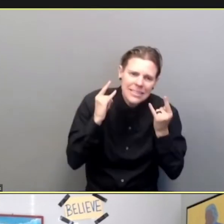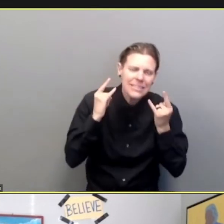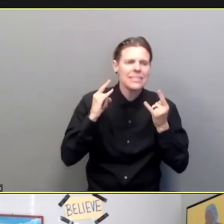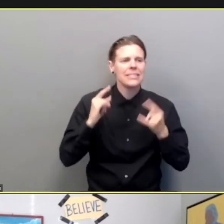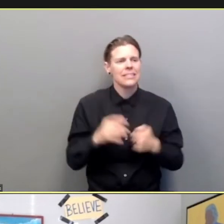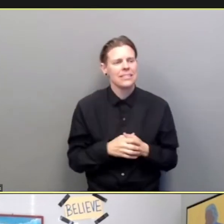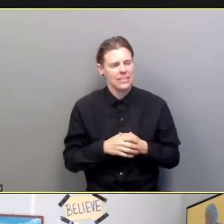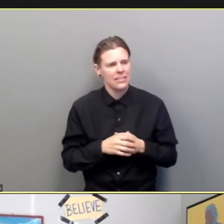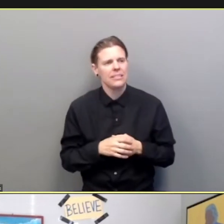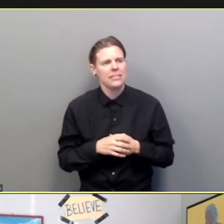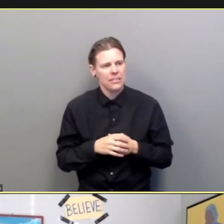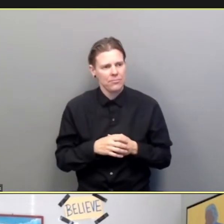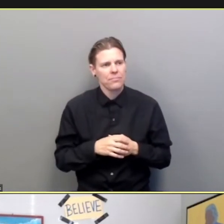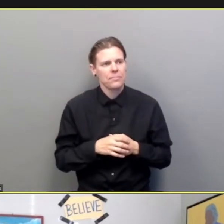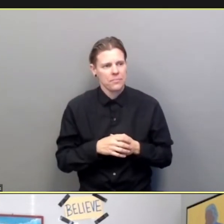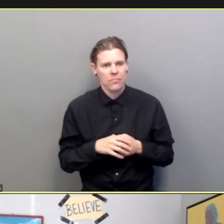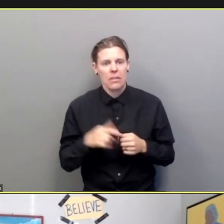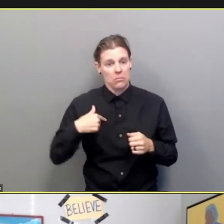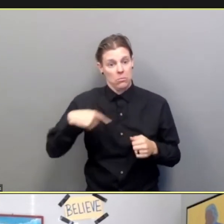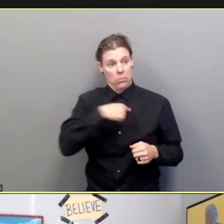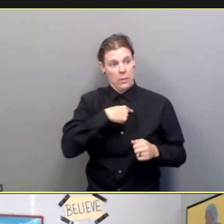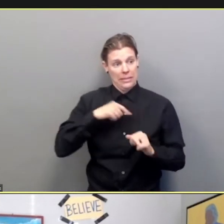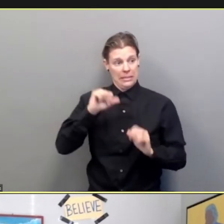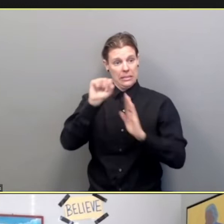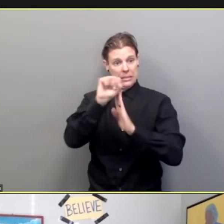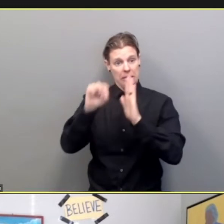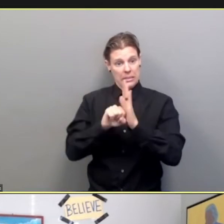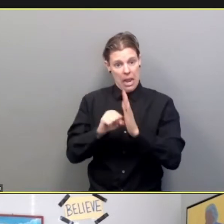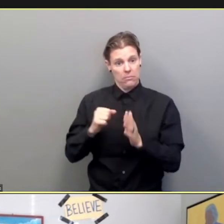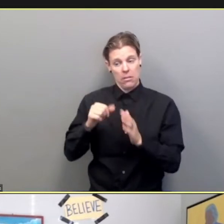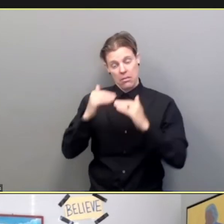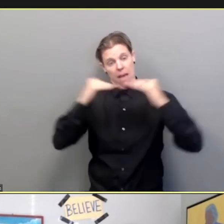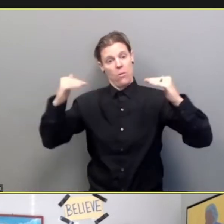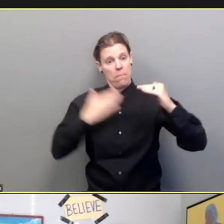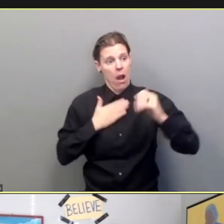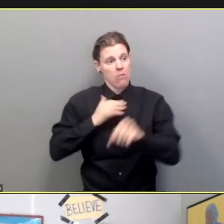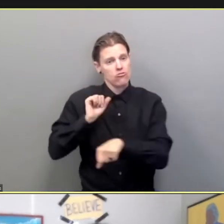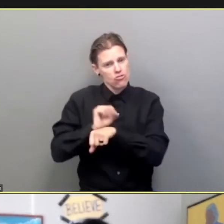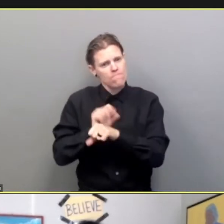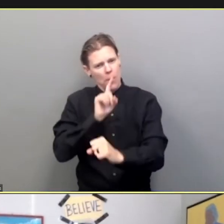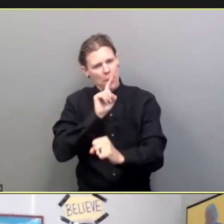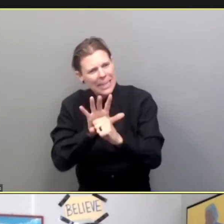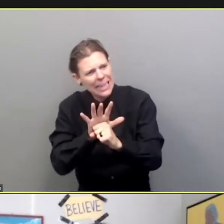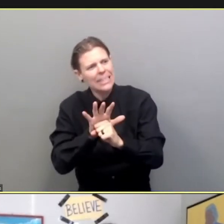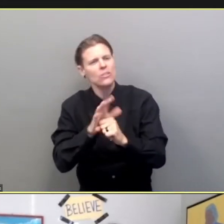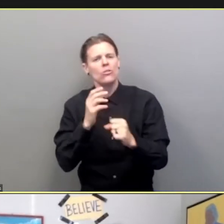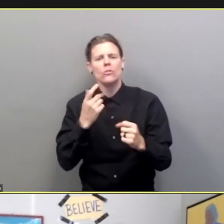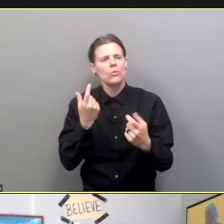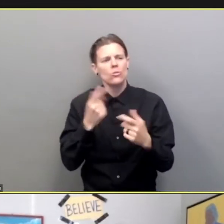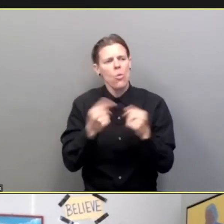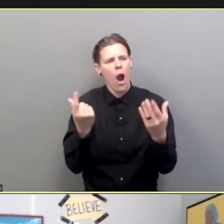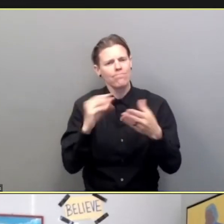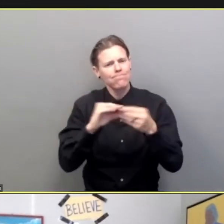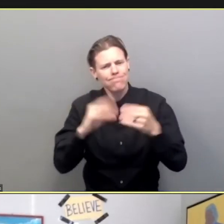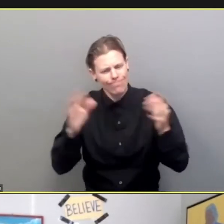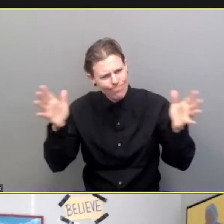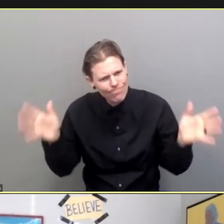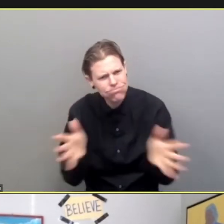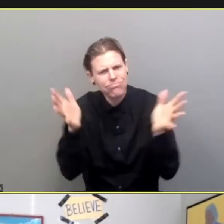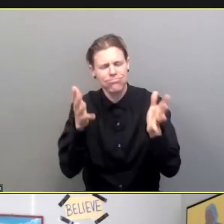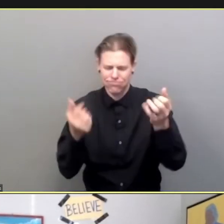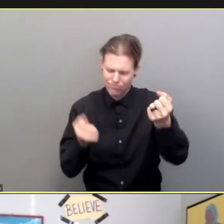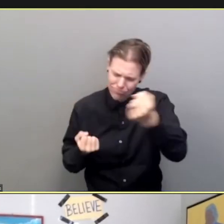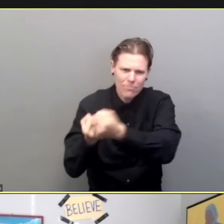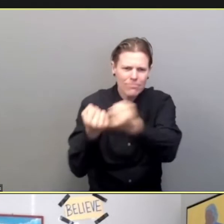level, I'm committed to actually ensuring we enforce it. We're sending out a letter